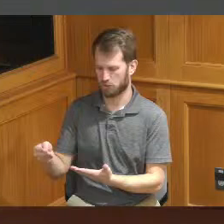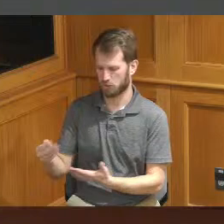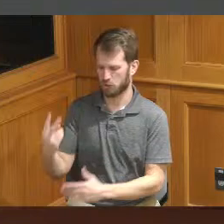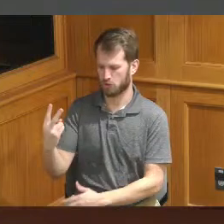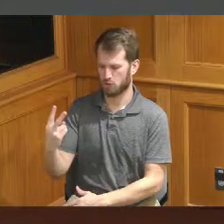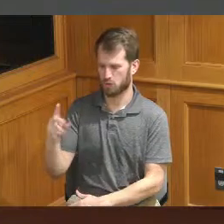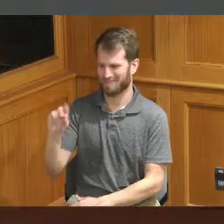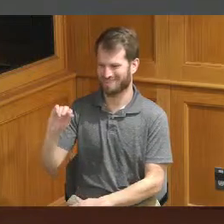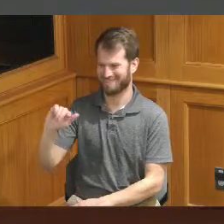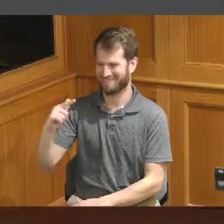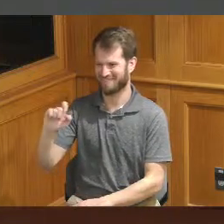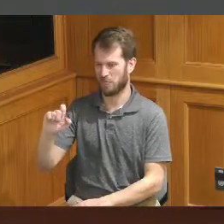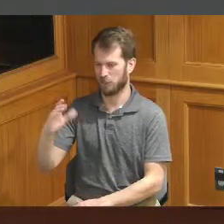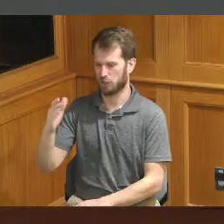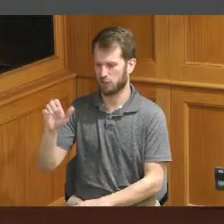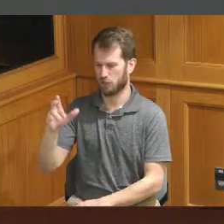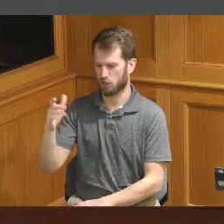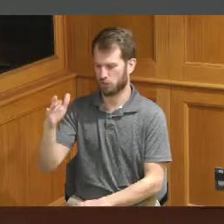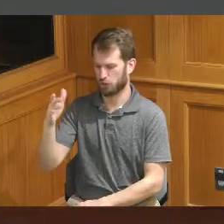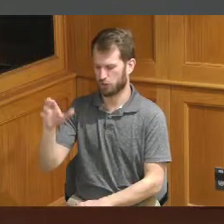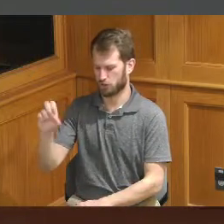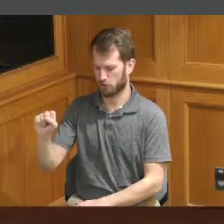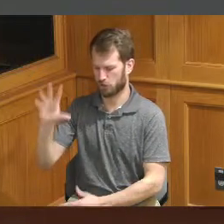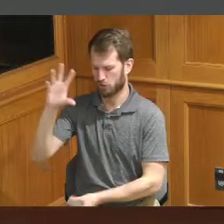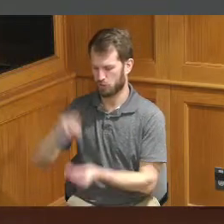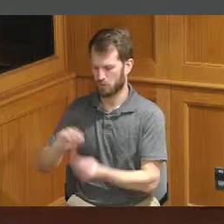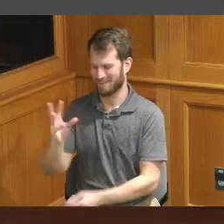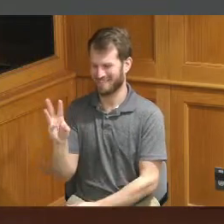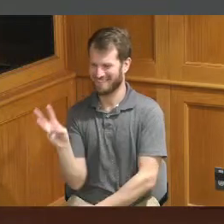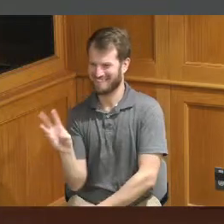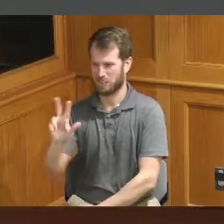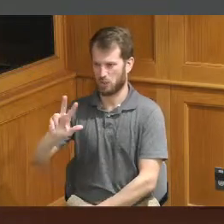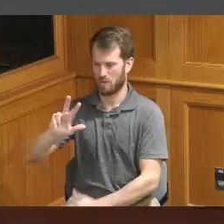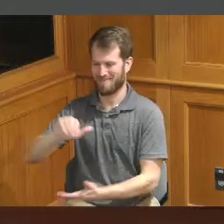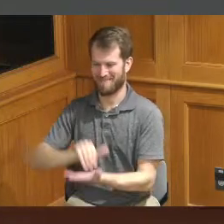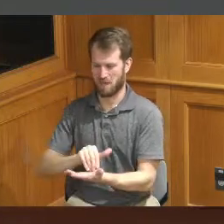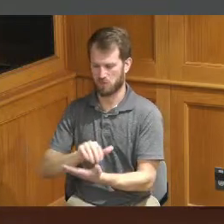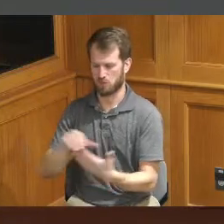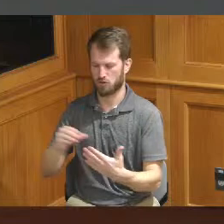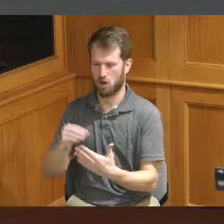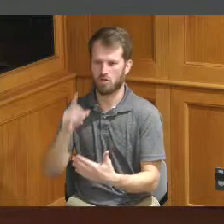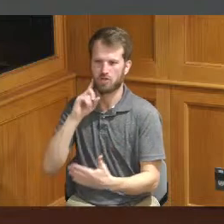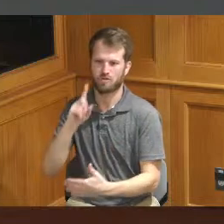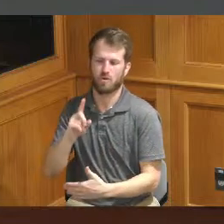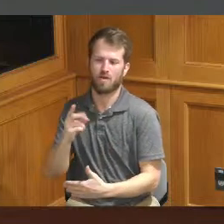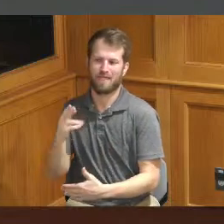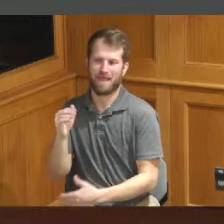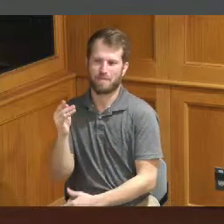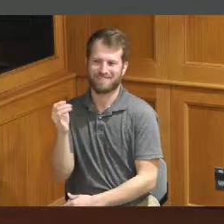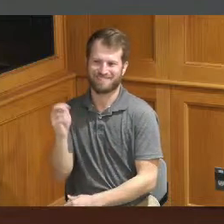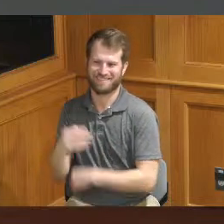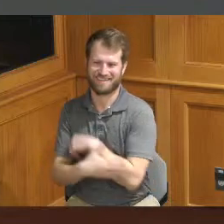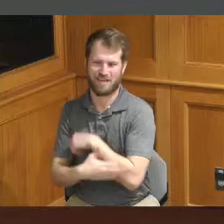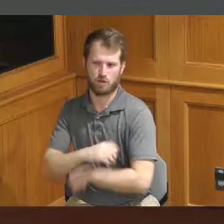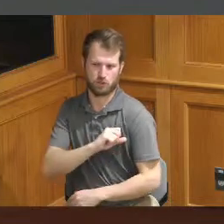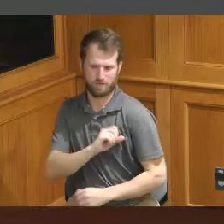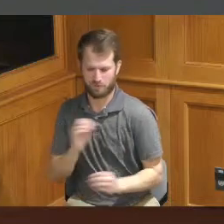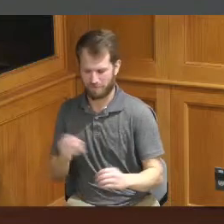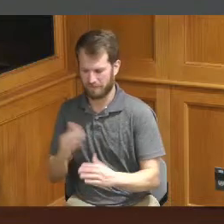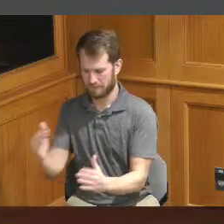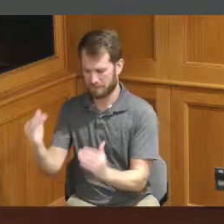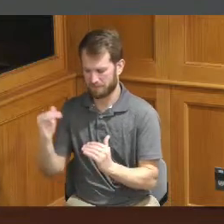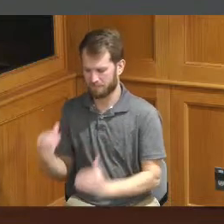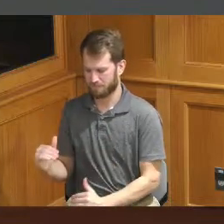Dodge Chargers, a total of $63,000 within the Hamilton County Sheriff's Office. Item number 18